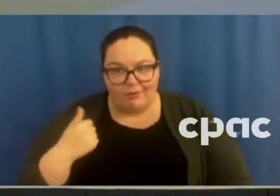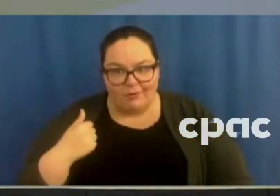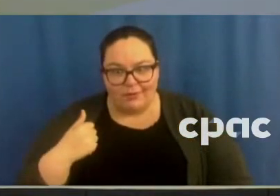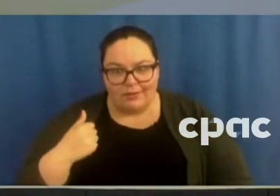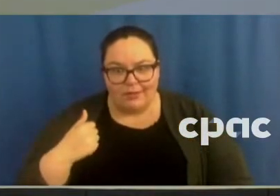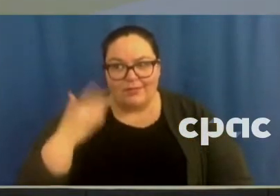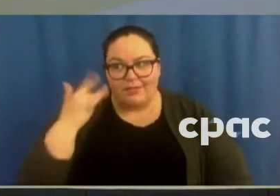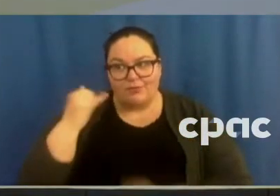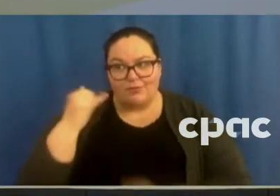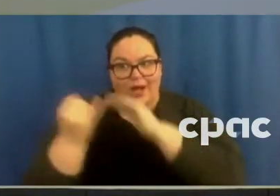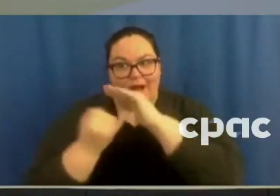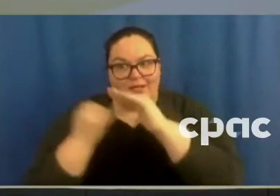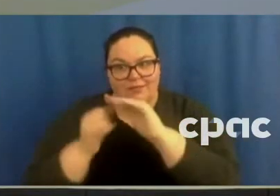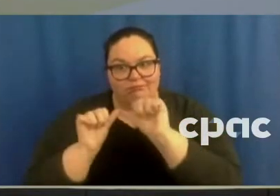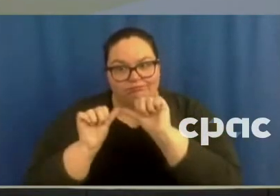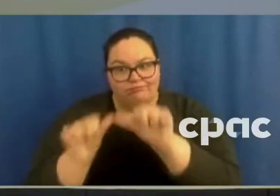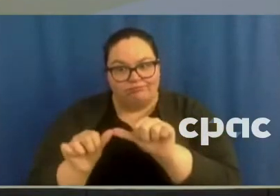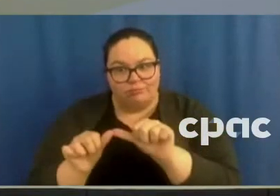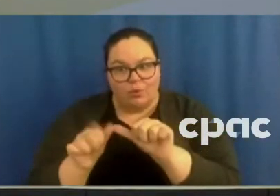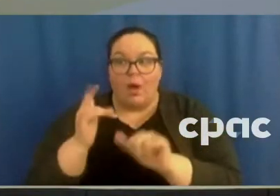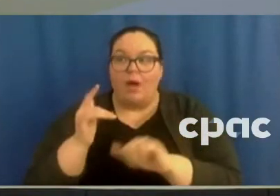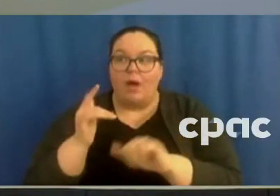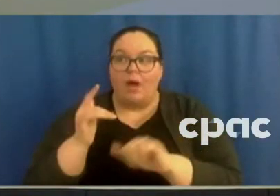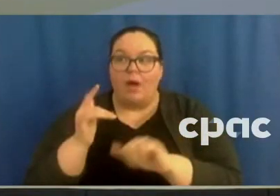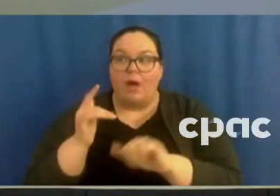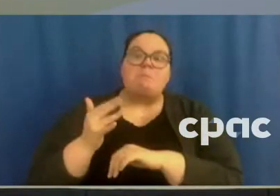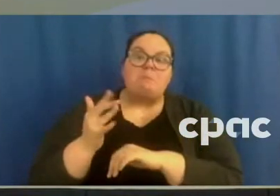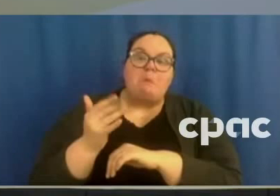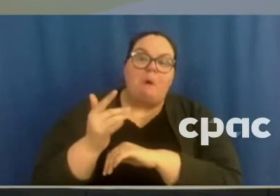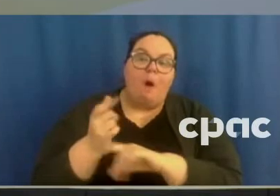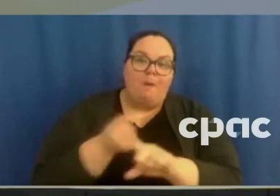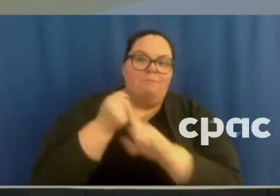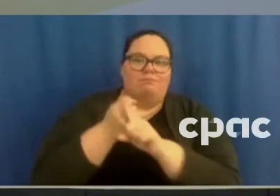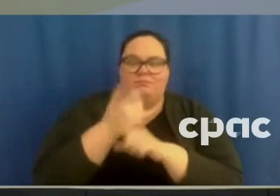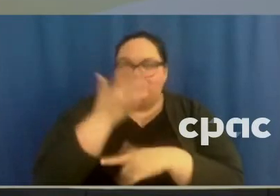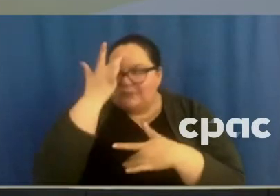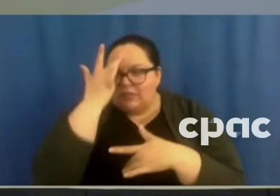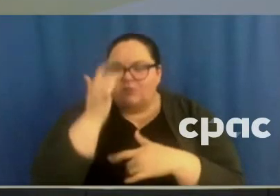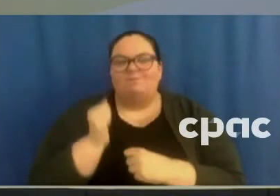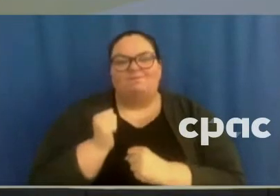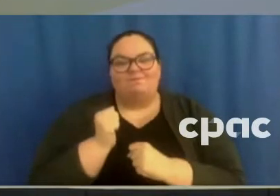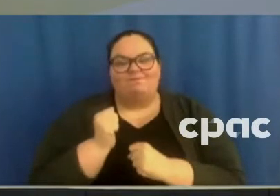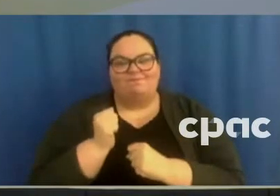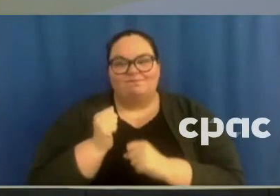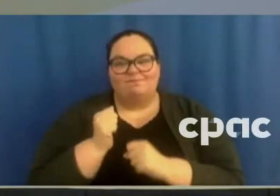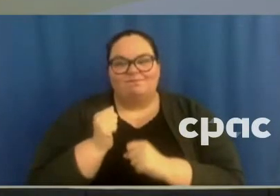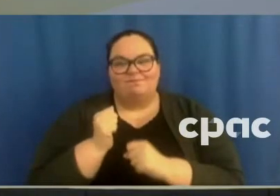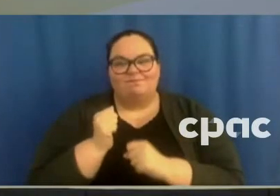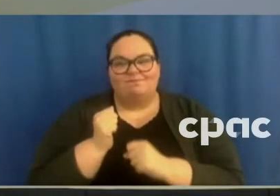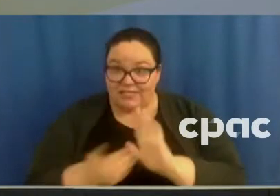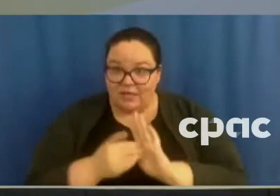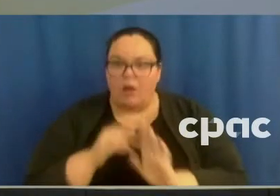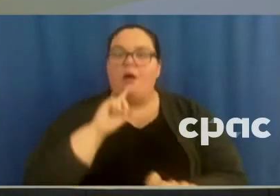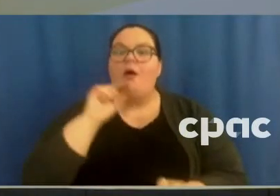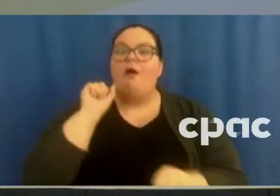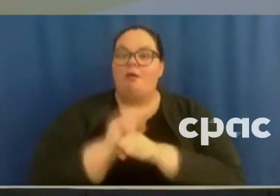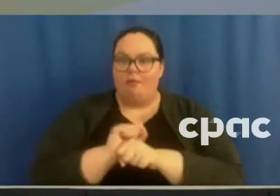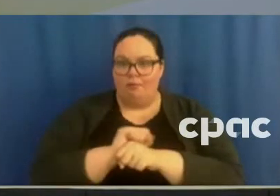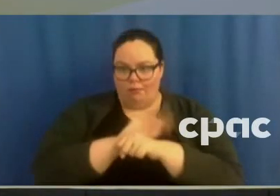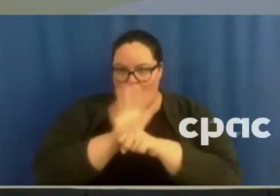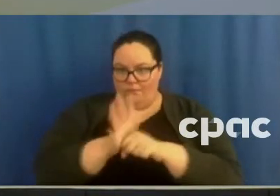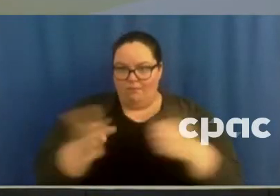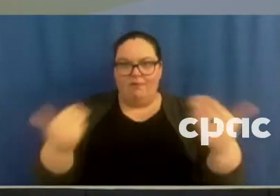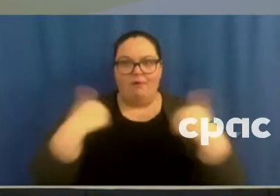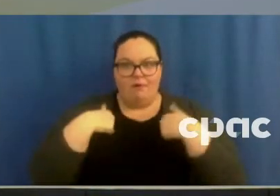turn positive at some point during the 14 days after the exposure. And so that's just worth